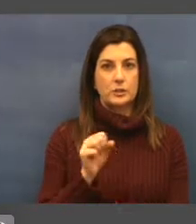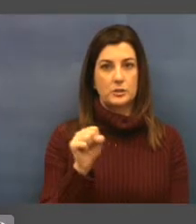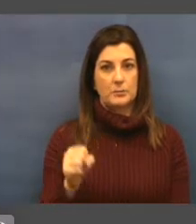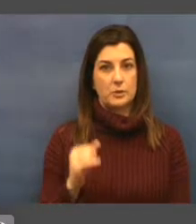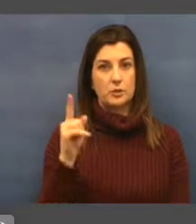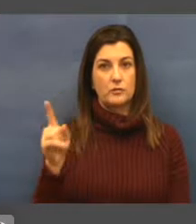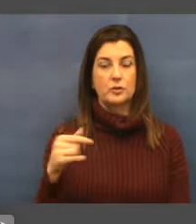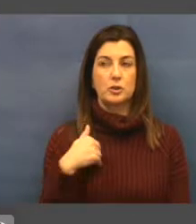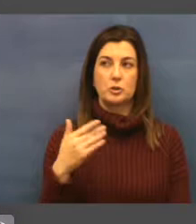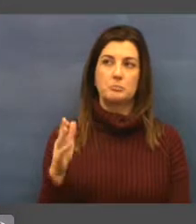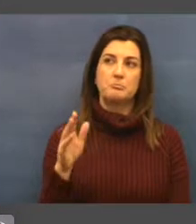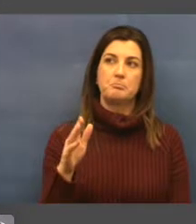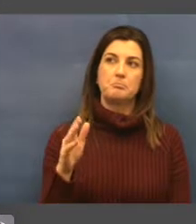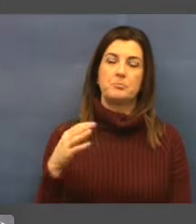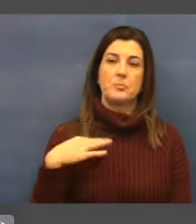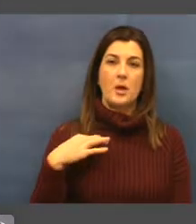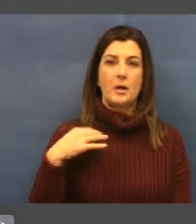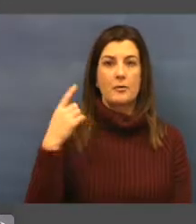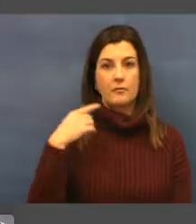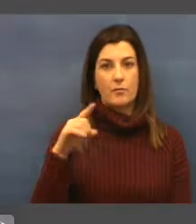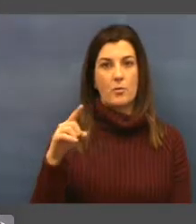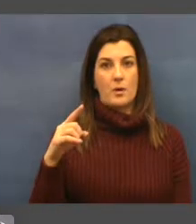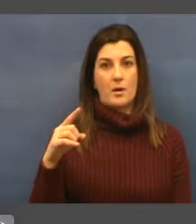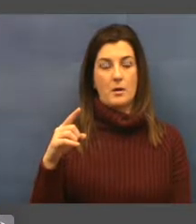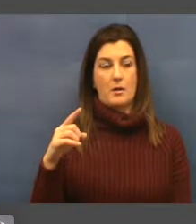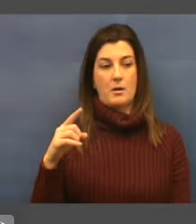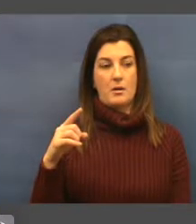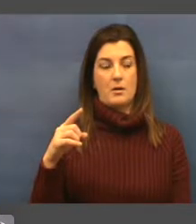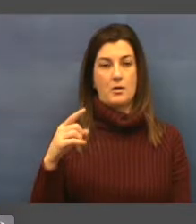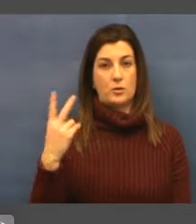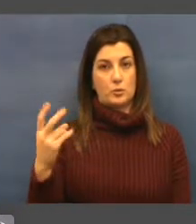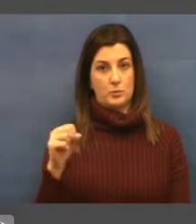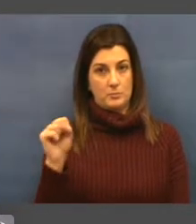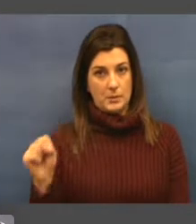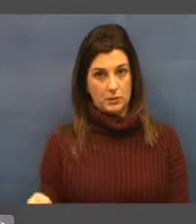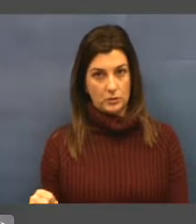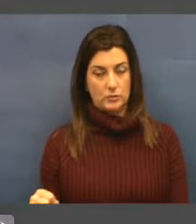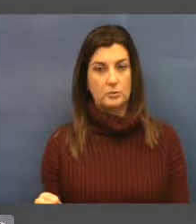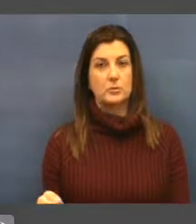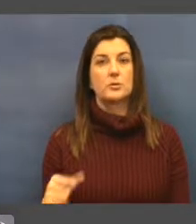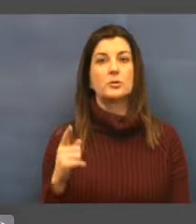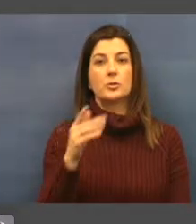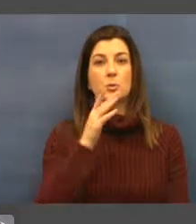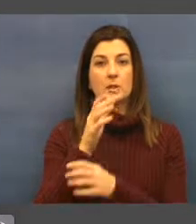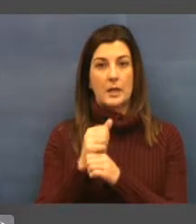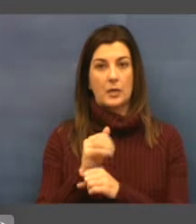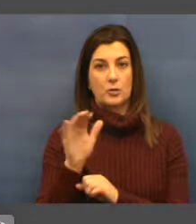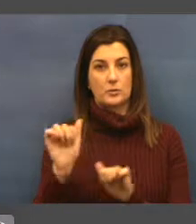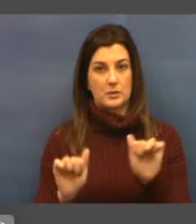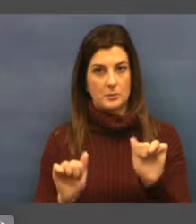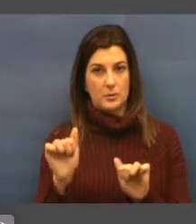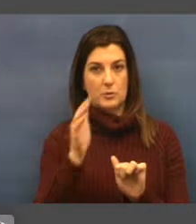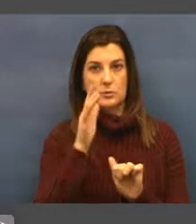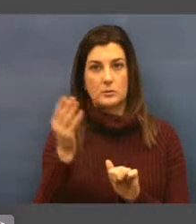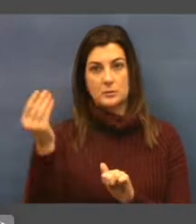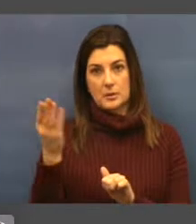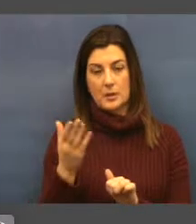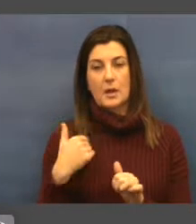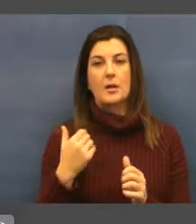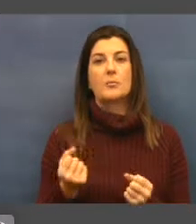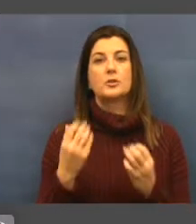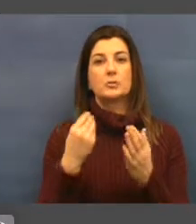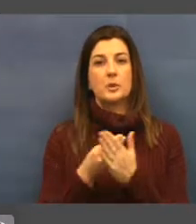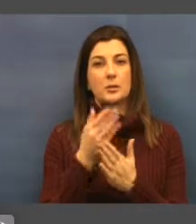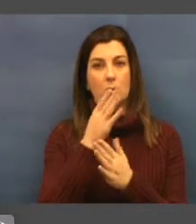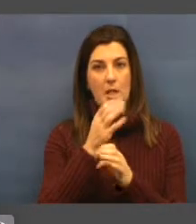you submitted for an application for 2 semesters, you'll receive your assessment that will tell you the full amount that you're going to get